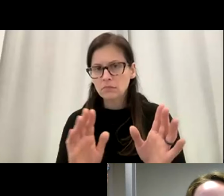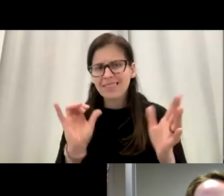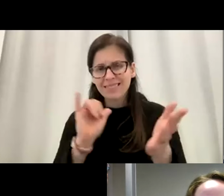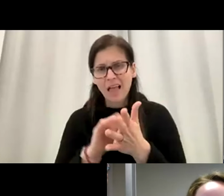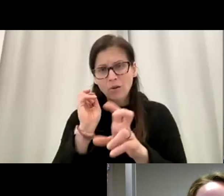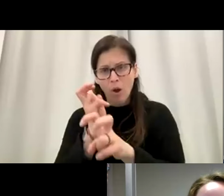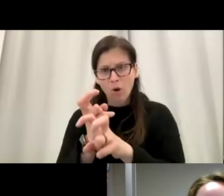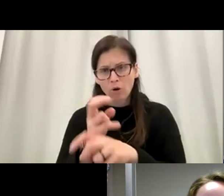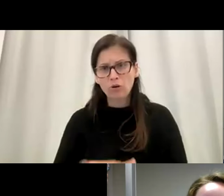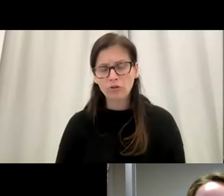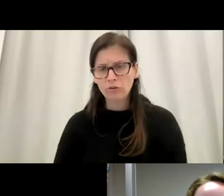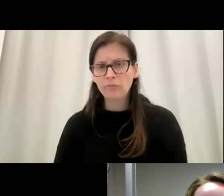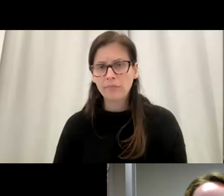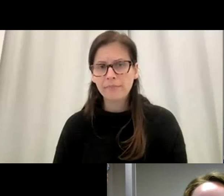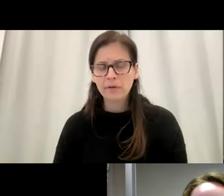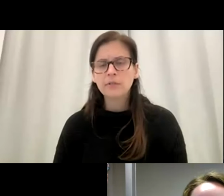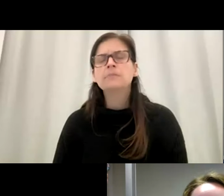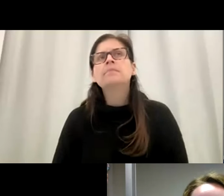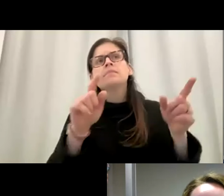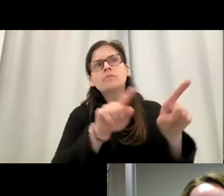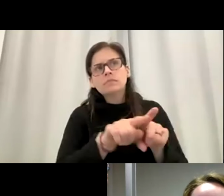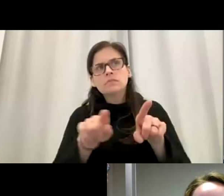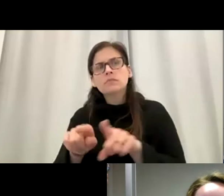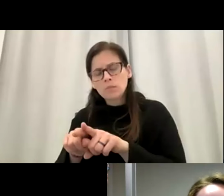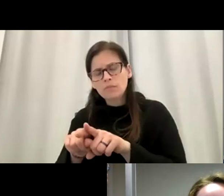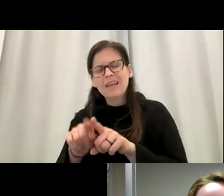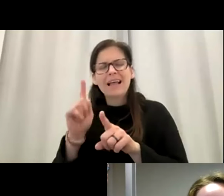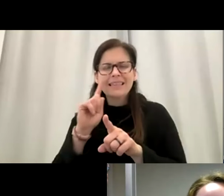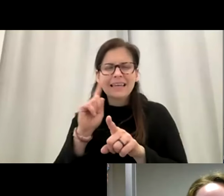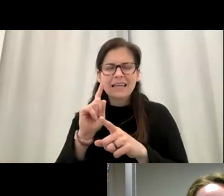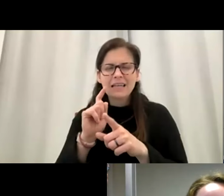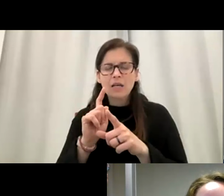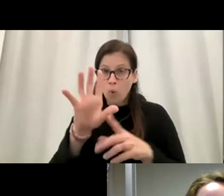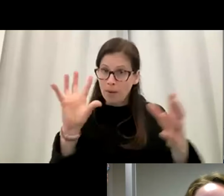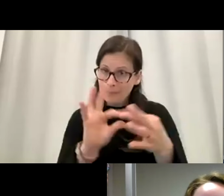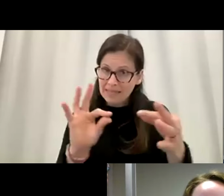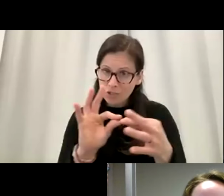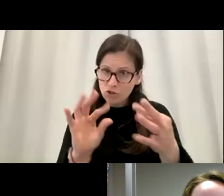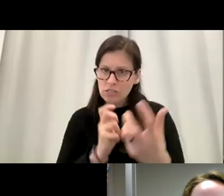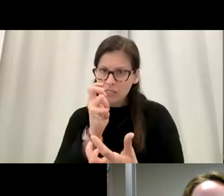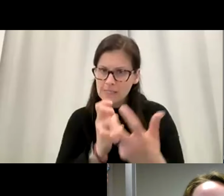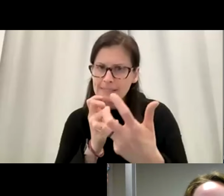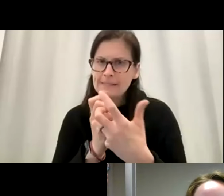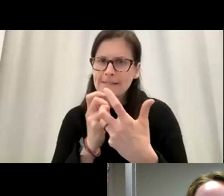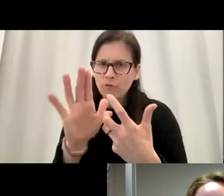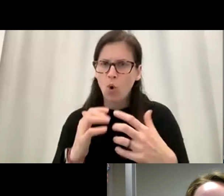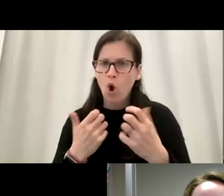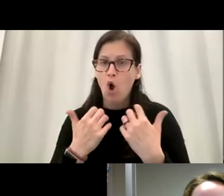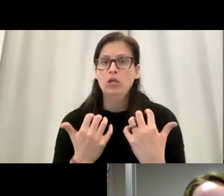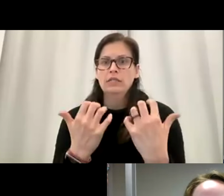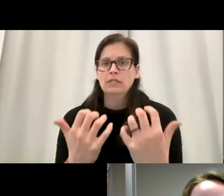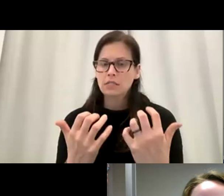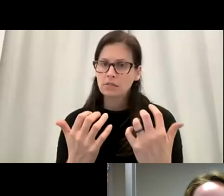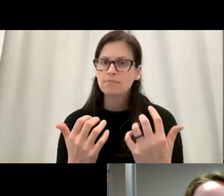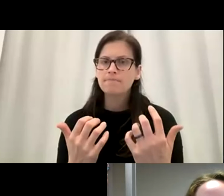hard. I also think it's sort of tailoring your message for your audience. So thinking through